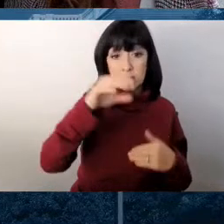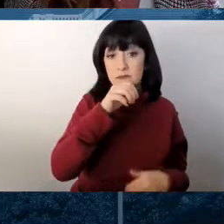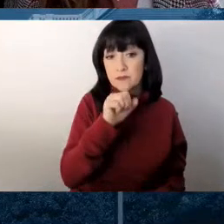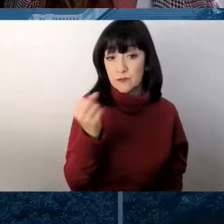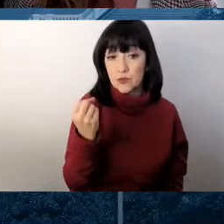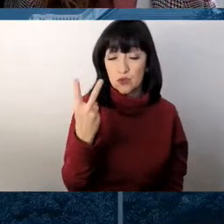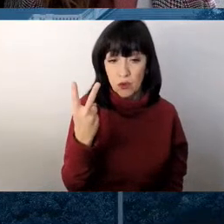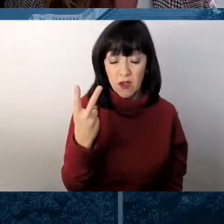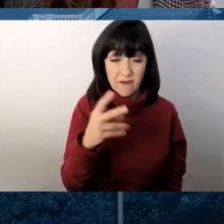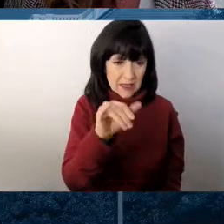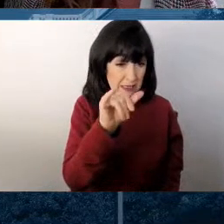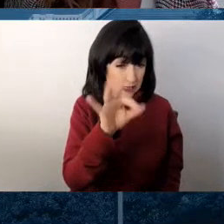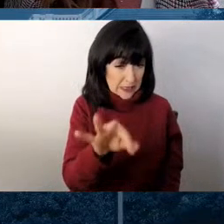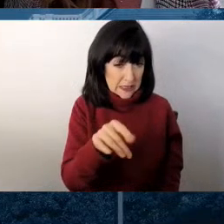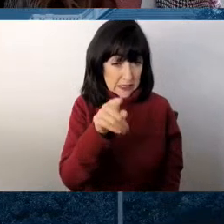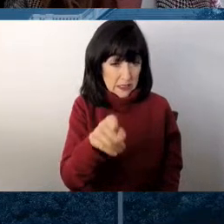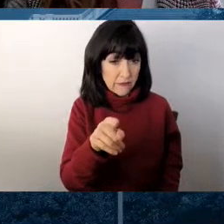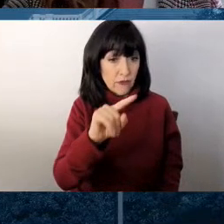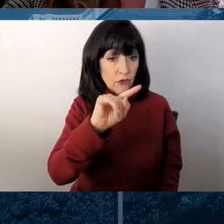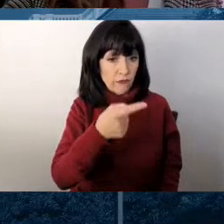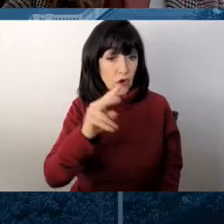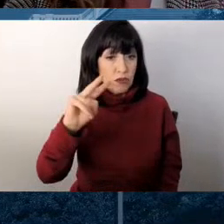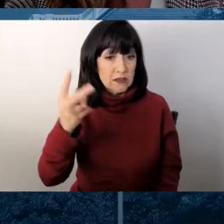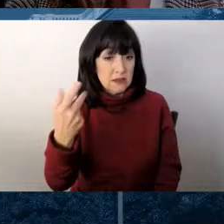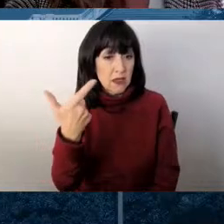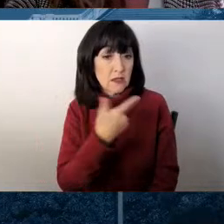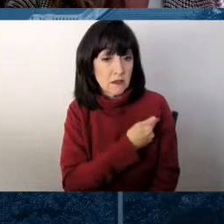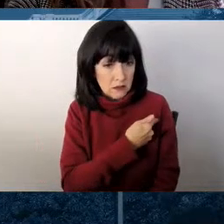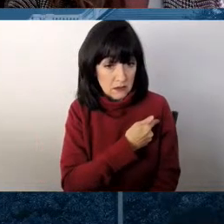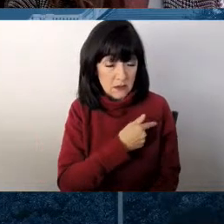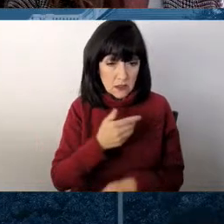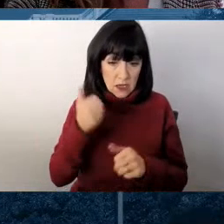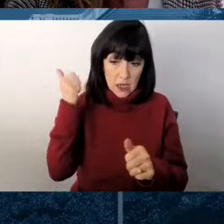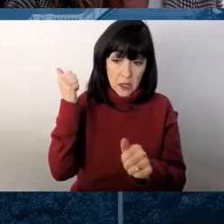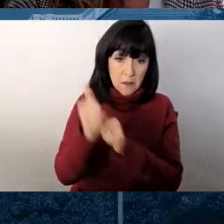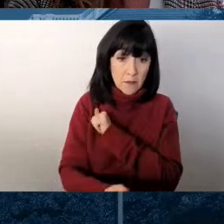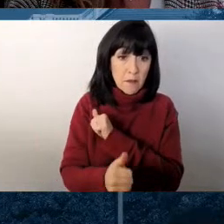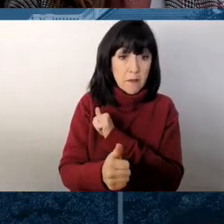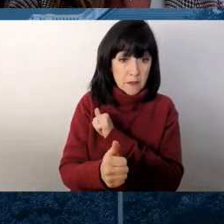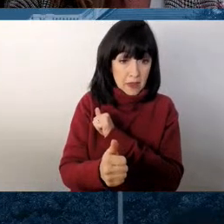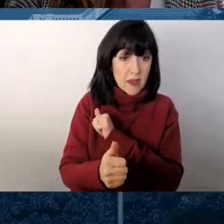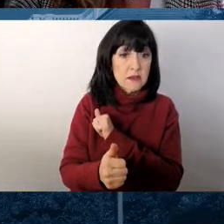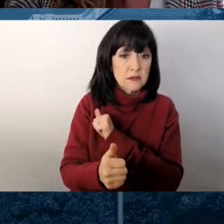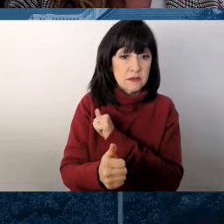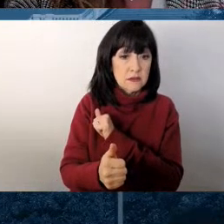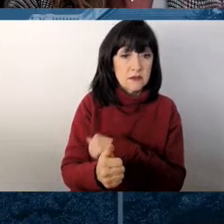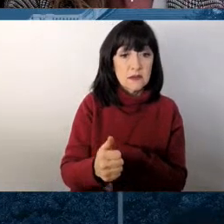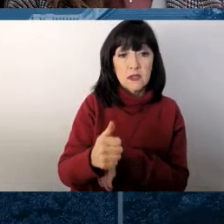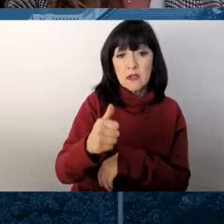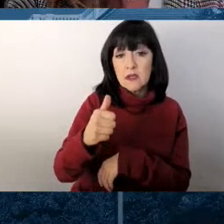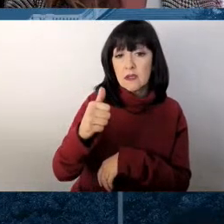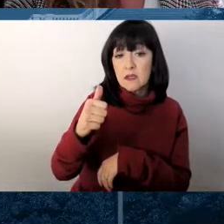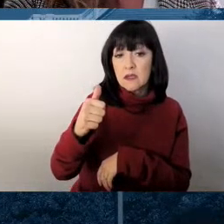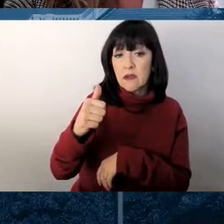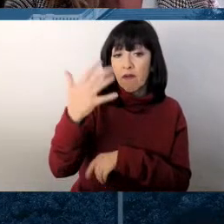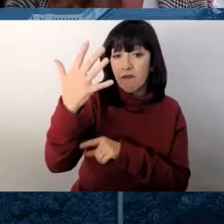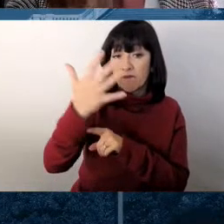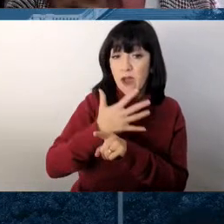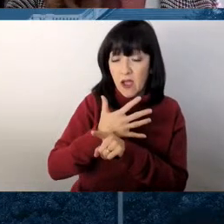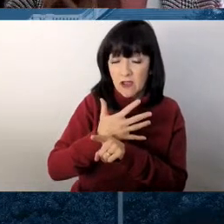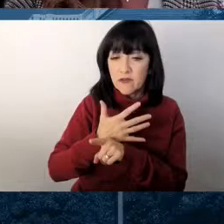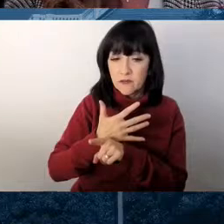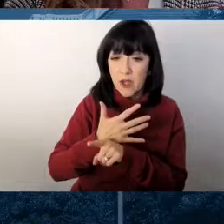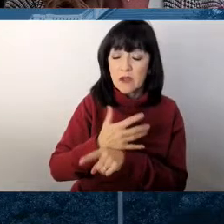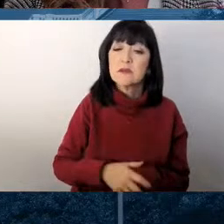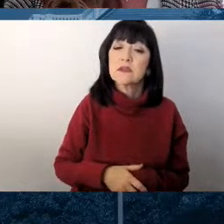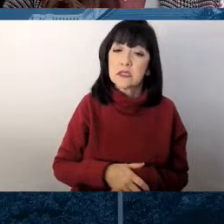since you've had your second dose of Pfizer or Moderna, or 2 months after your single dose of J&J,